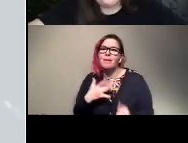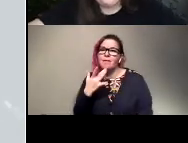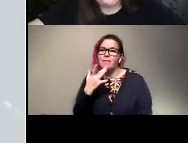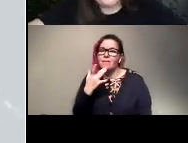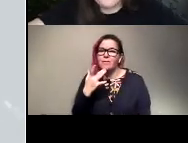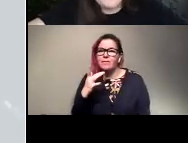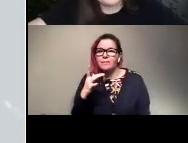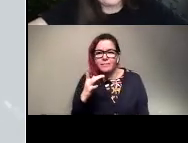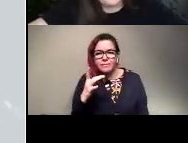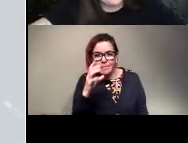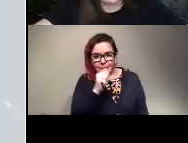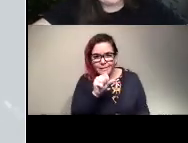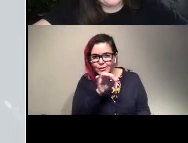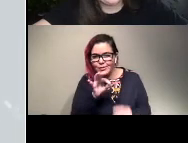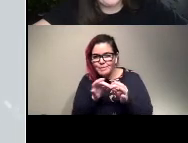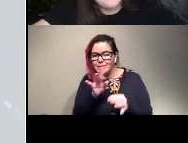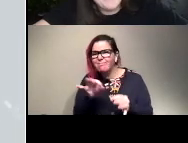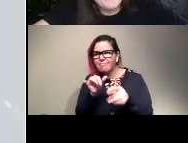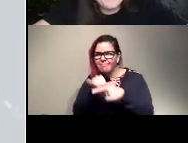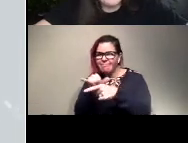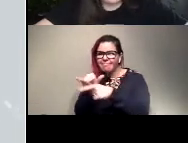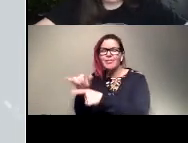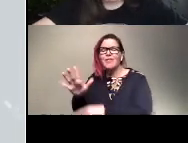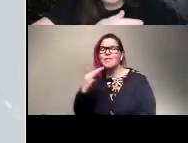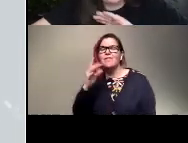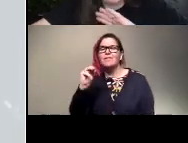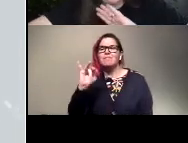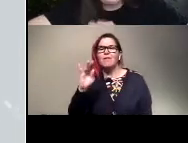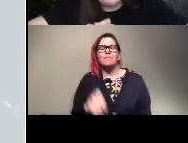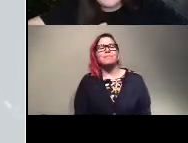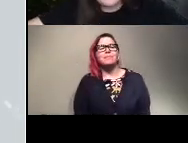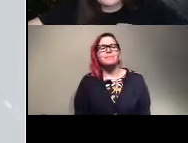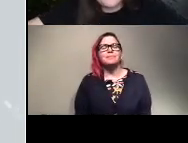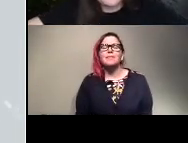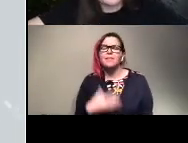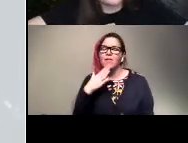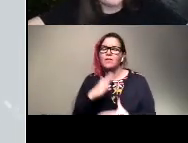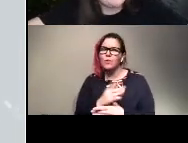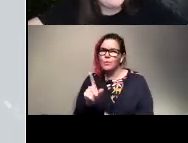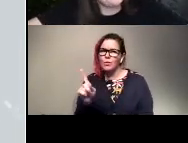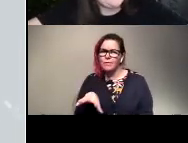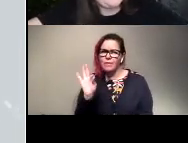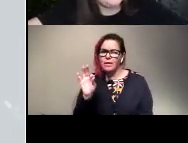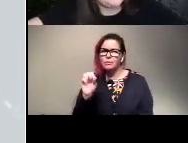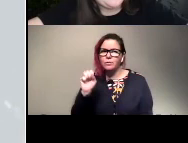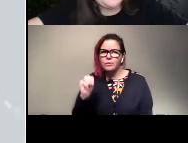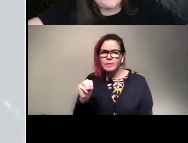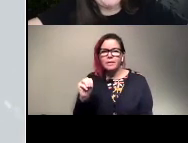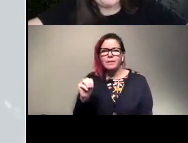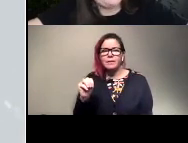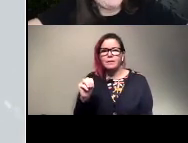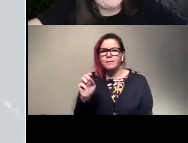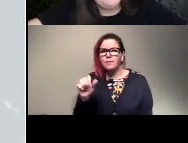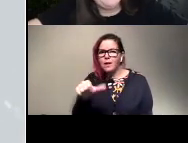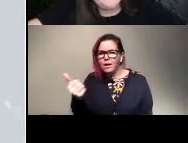thuringiensis. That's awesome. Thank you so much. All right. Well, thank you for sharing that. Where can we find you on social media? Do you have anything else that you'd like to plug